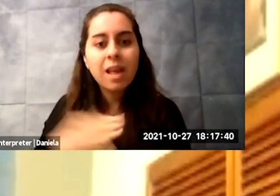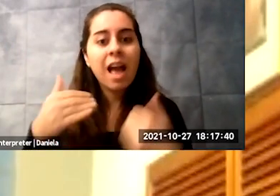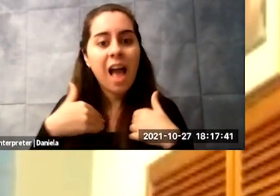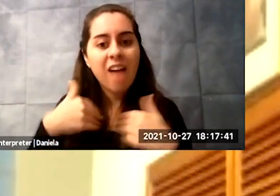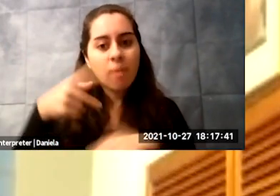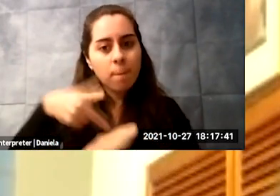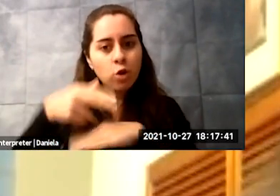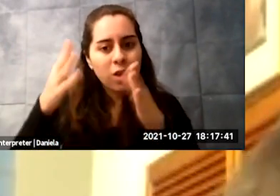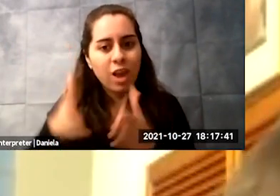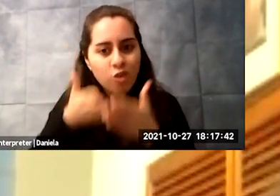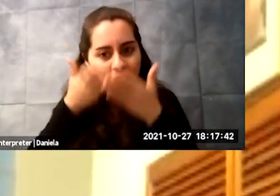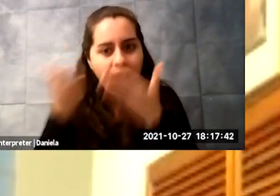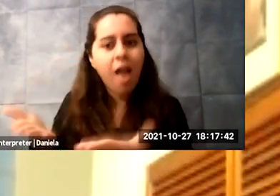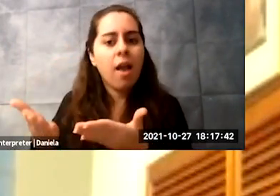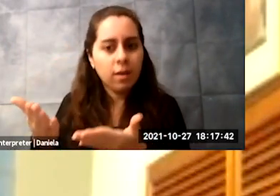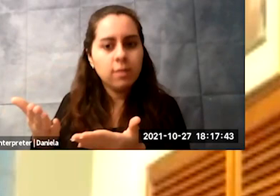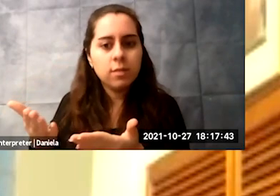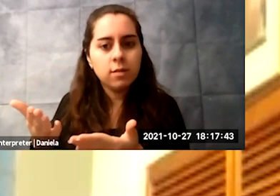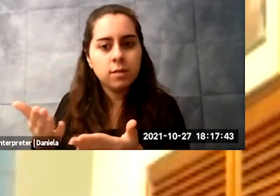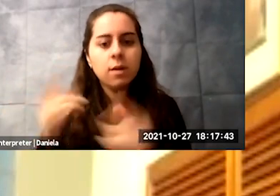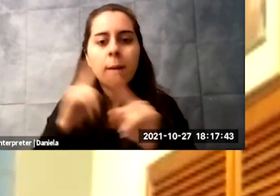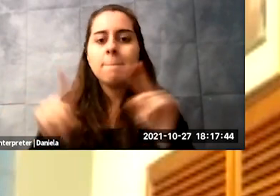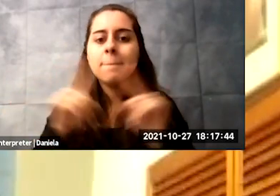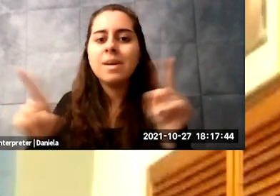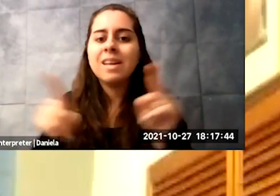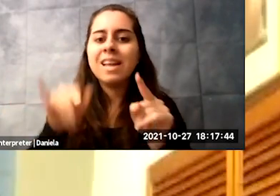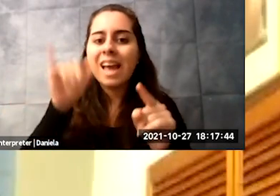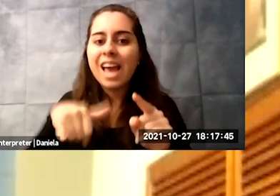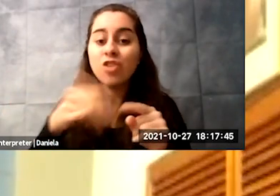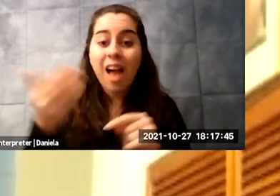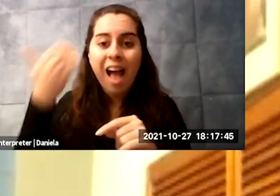but it was a multinational, multiracial